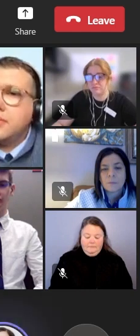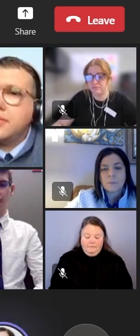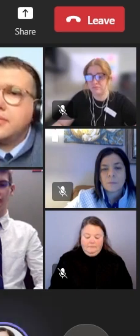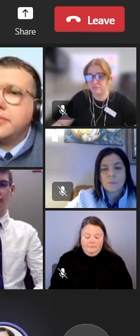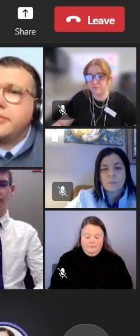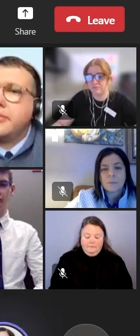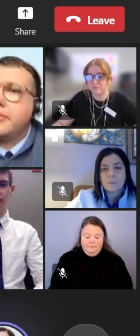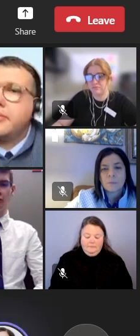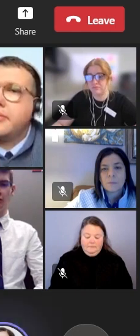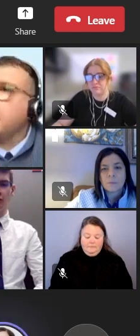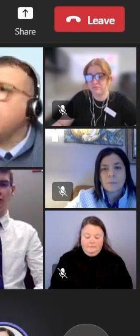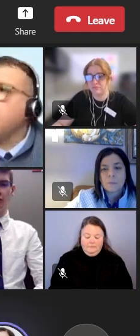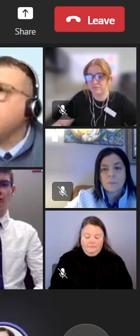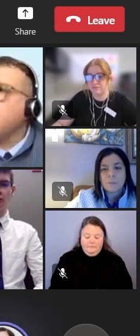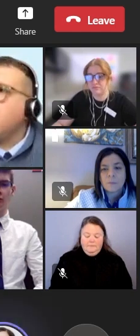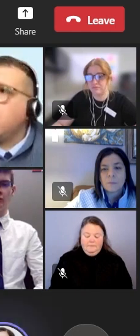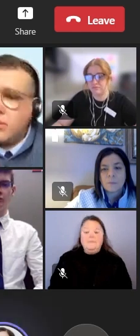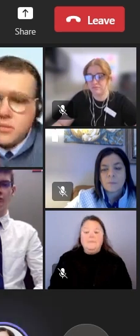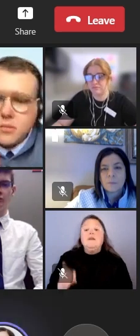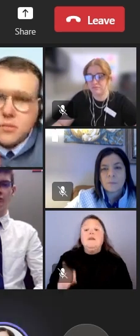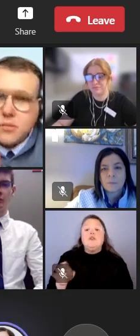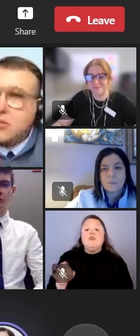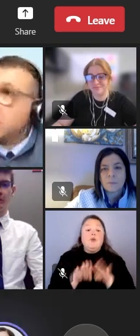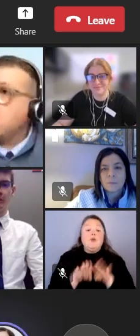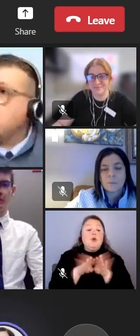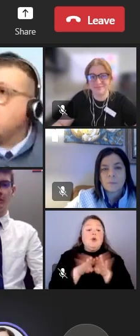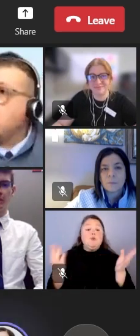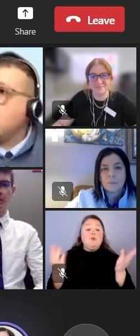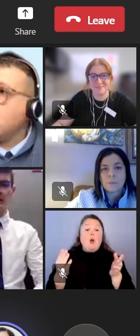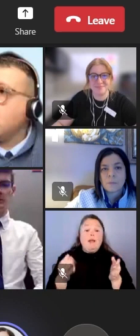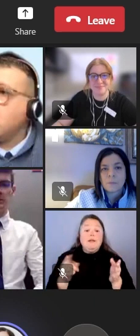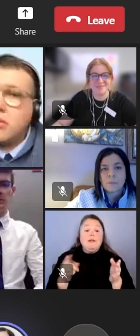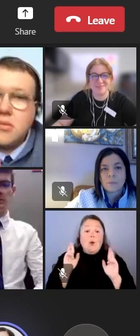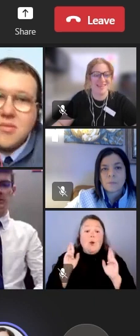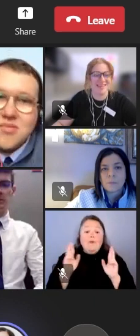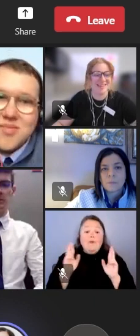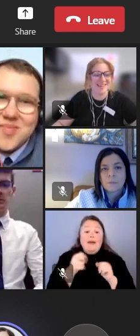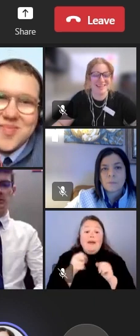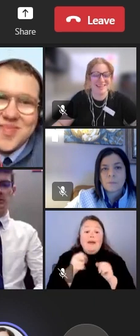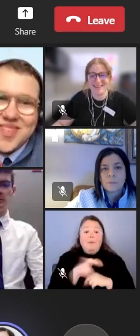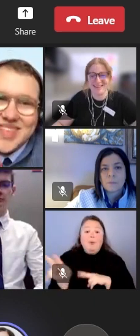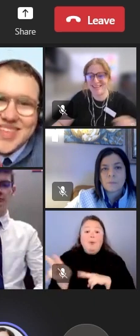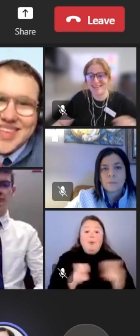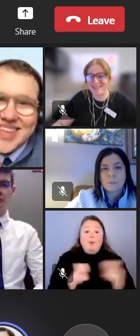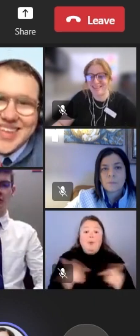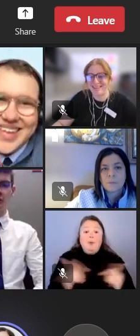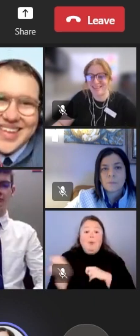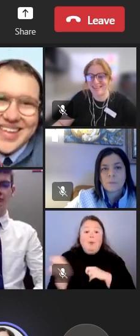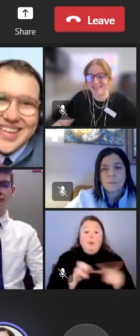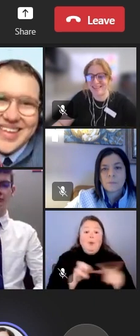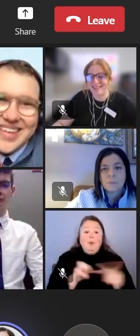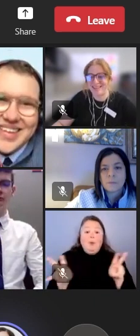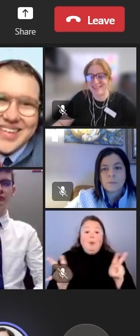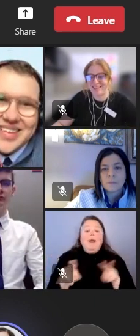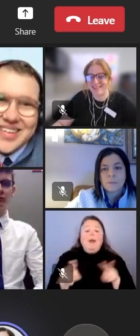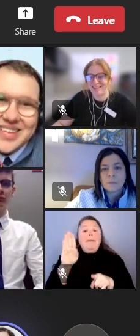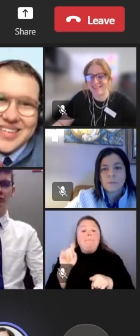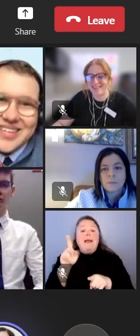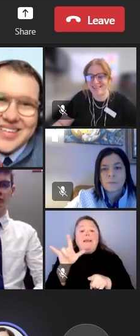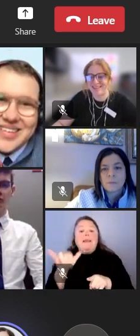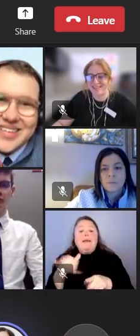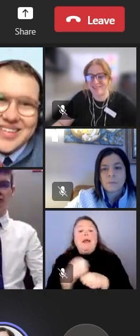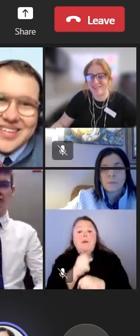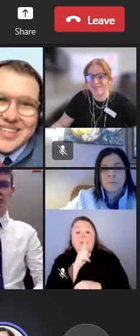All right. It says the rooms are opening. So everybody should start like the little Harry Potter hat should be going over. And Bentley, I'll make sure